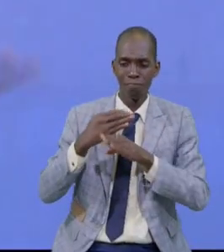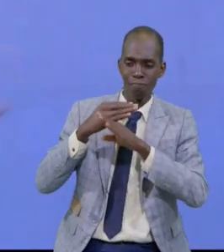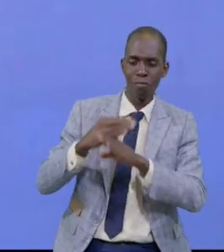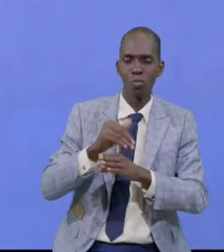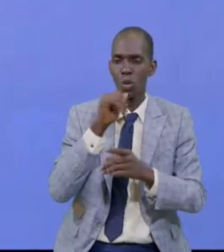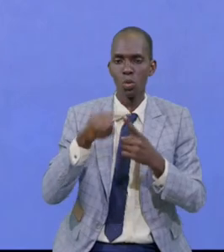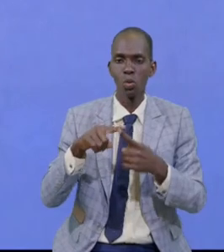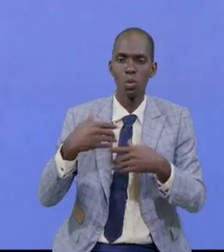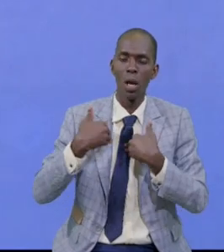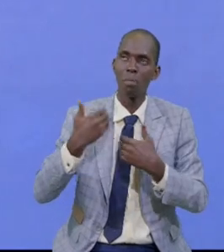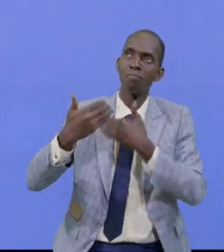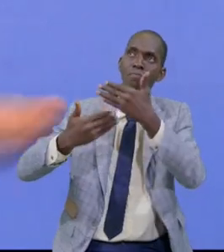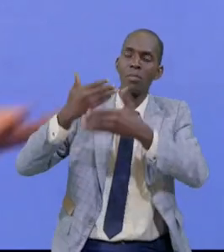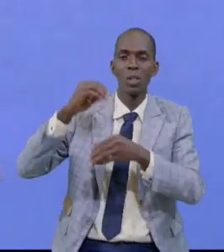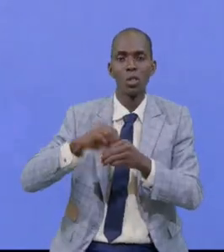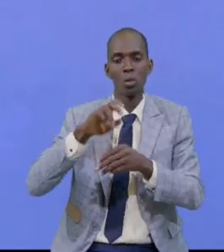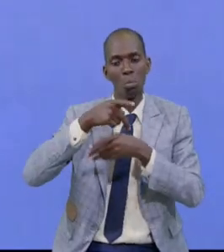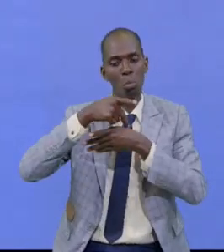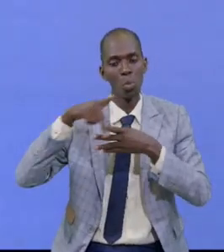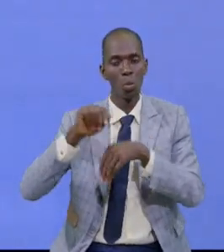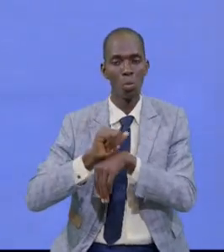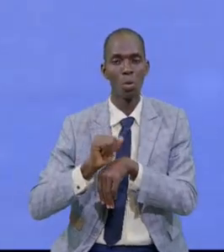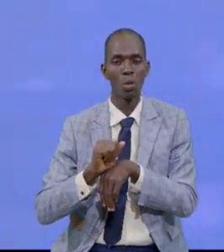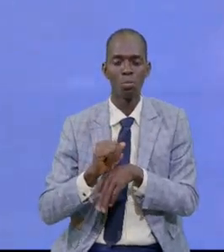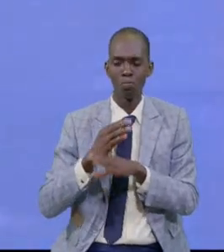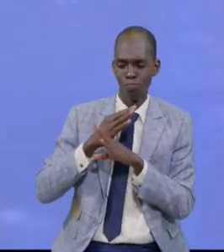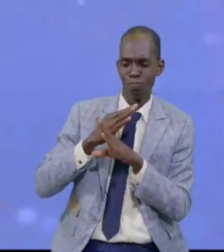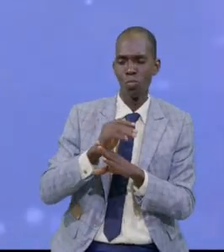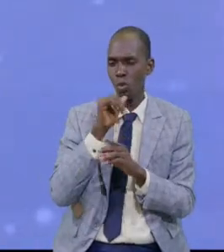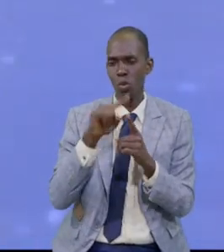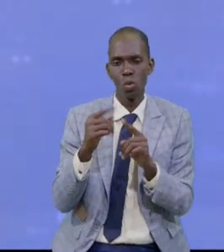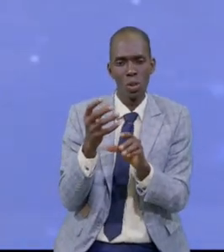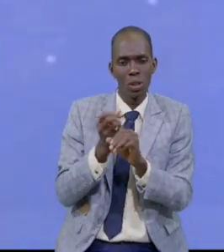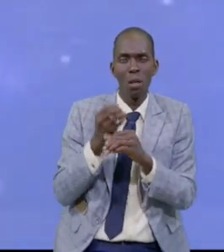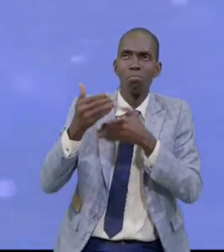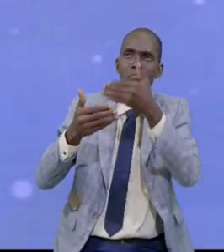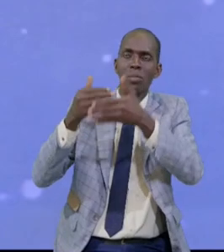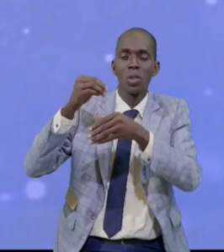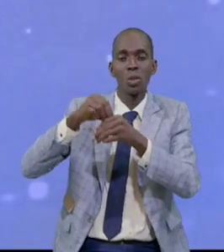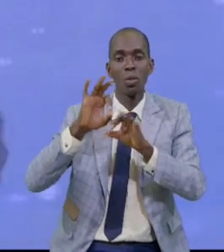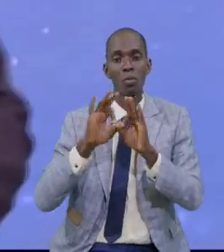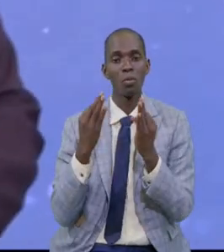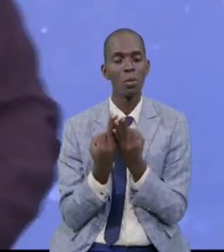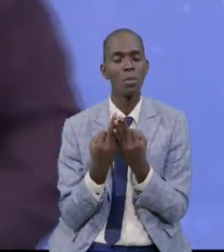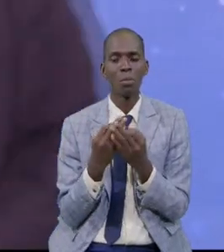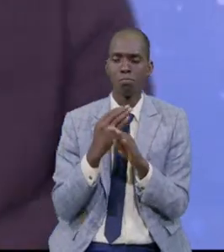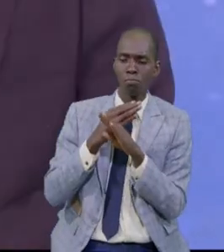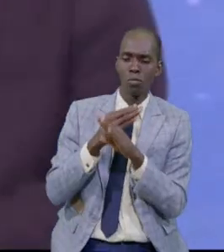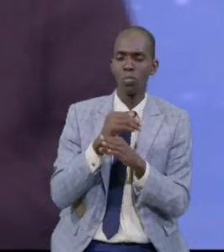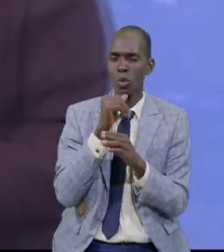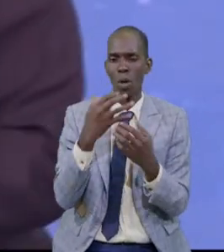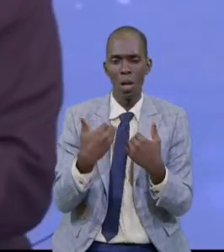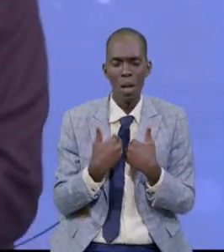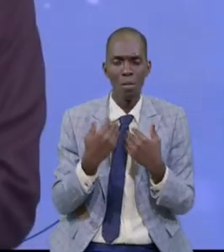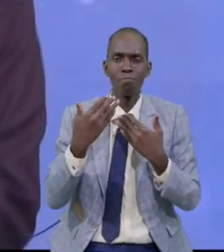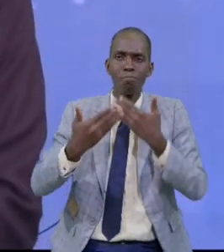making progress in your family, hindered you from making progress in every area of your life, and you have been waiting, waiting, waiting, and then